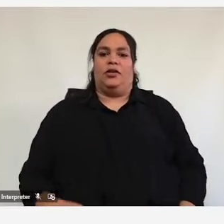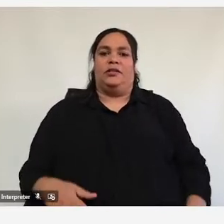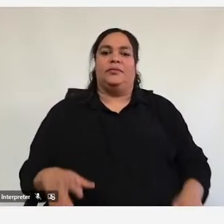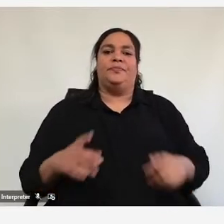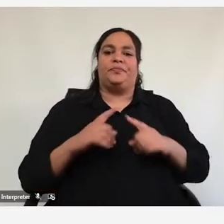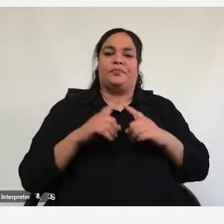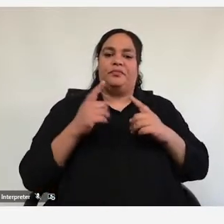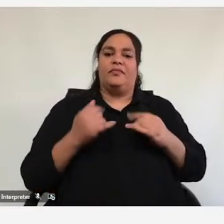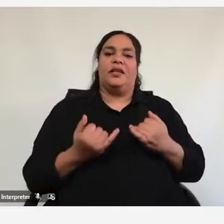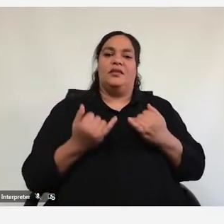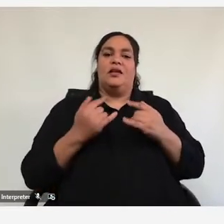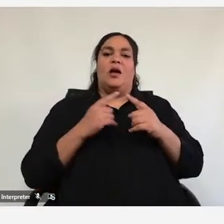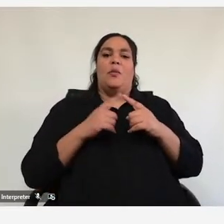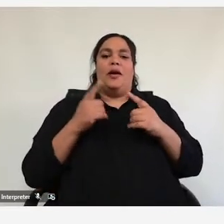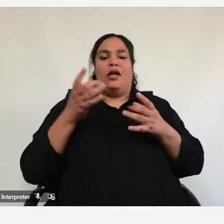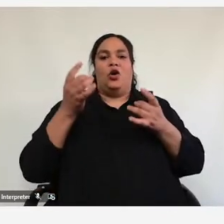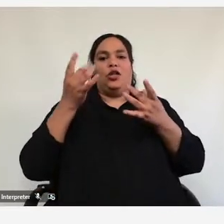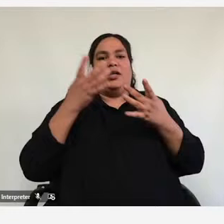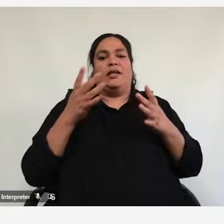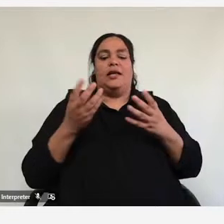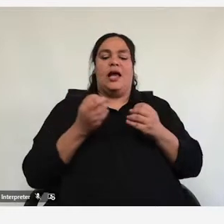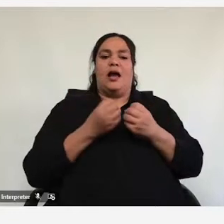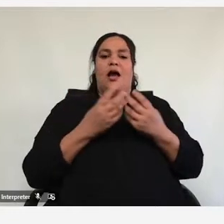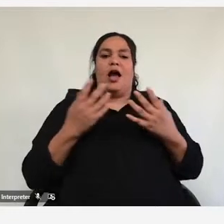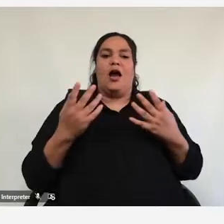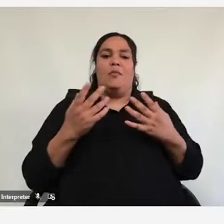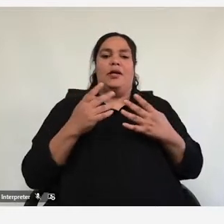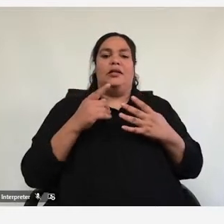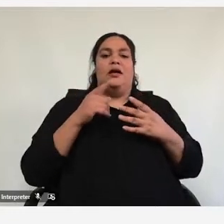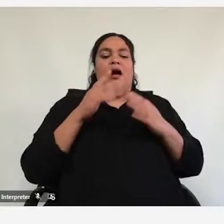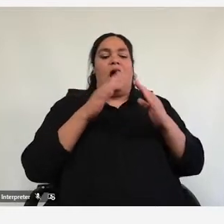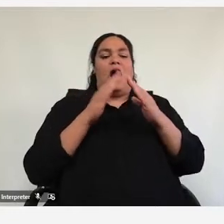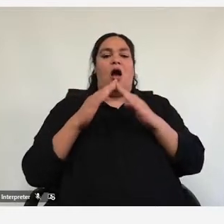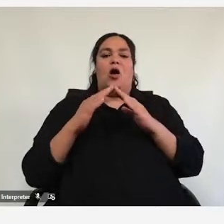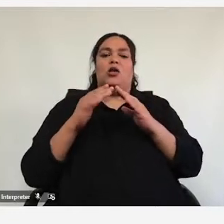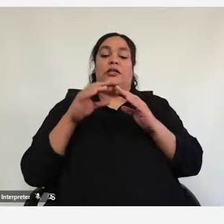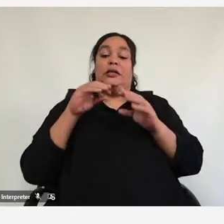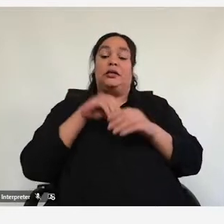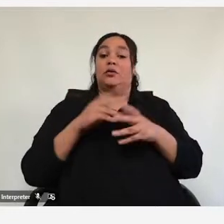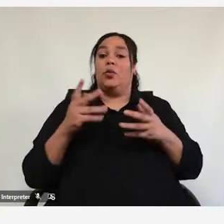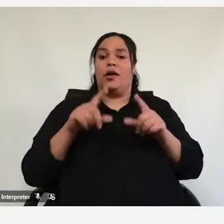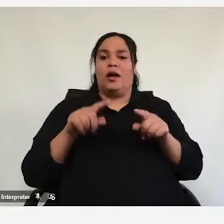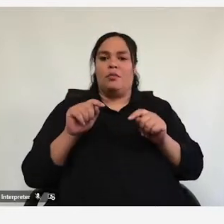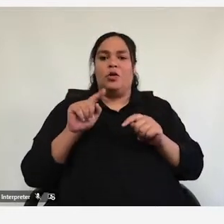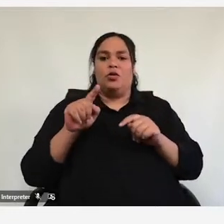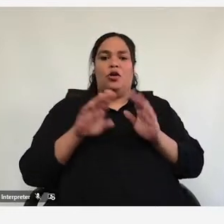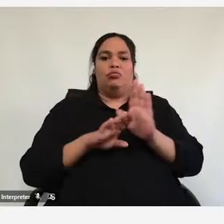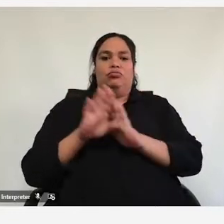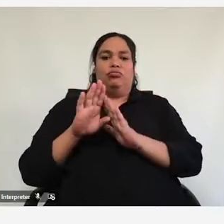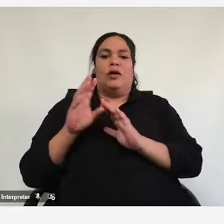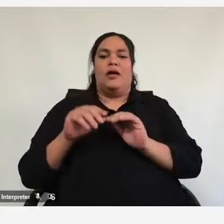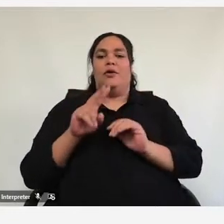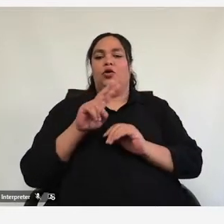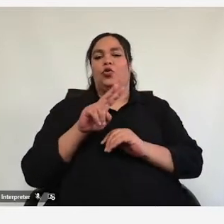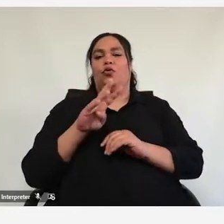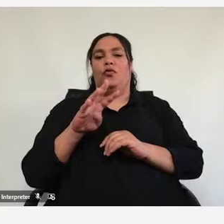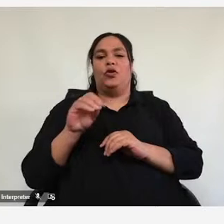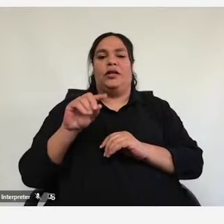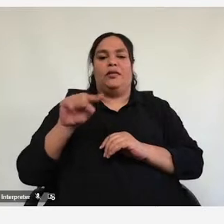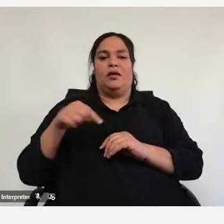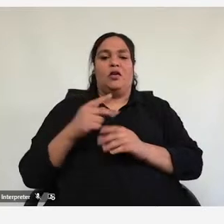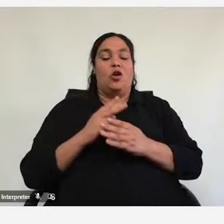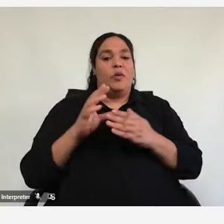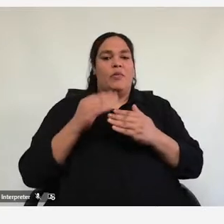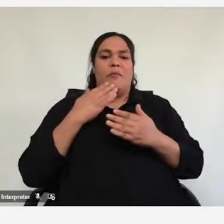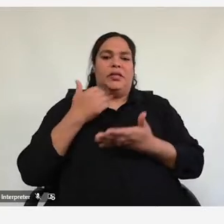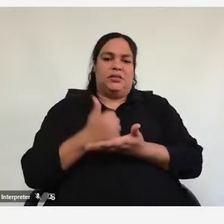MERO indicated the number of indigent households in Cape Town, which have increased Order. 243,000. Honorable Nkondlo, please take